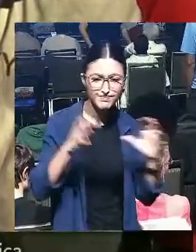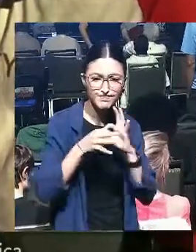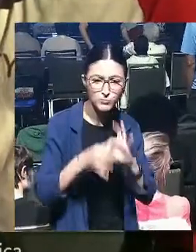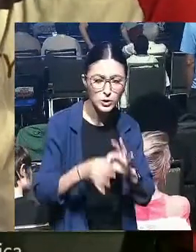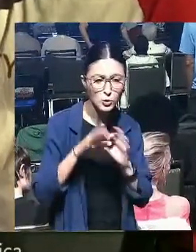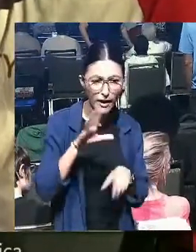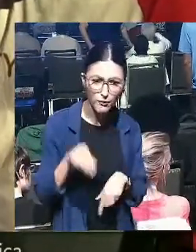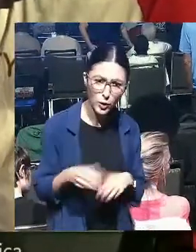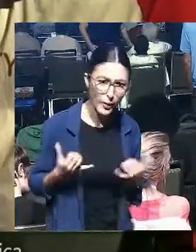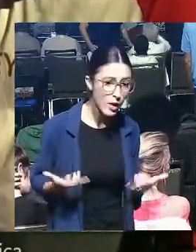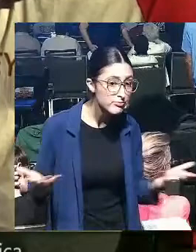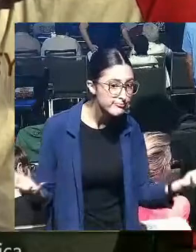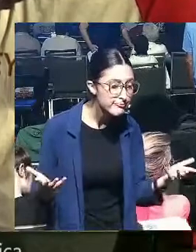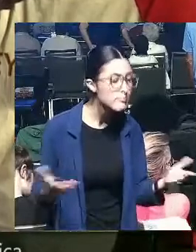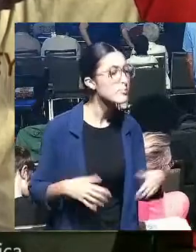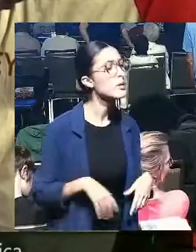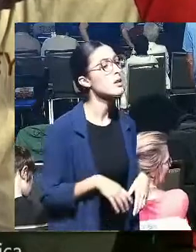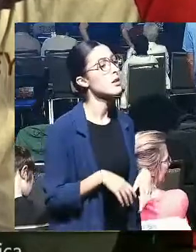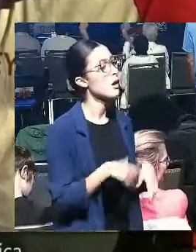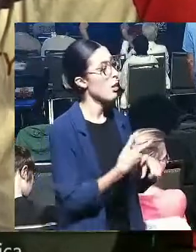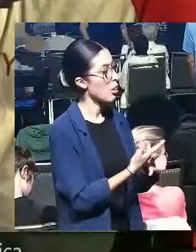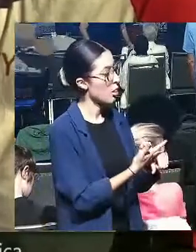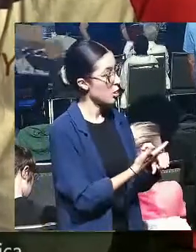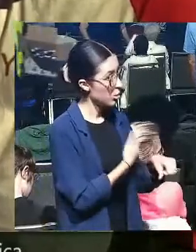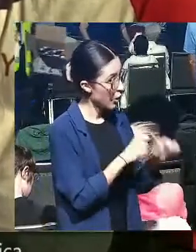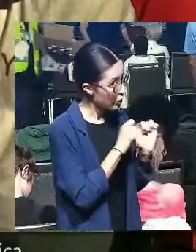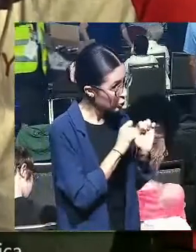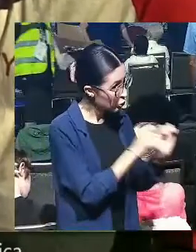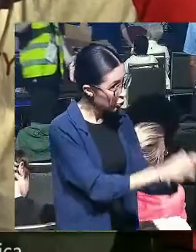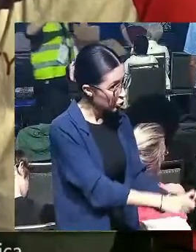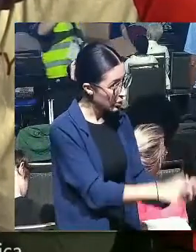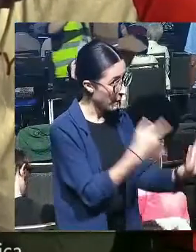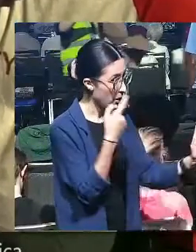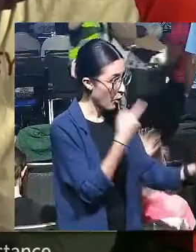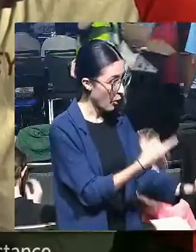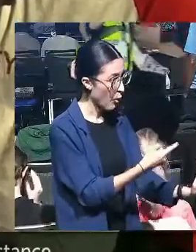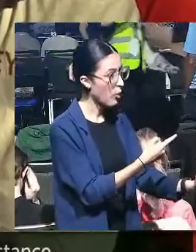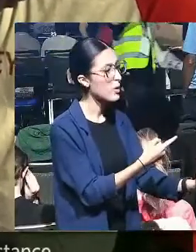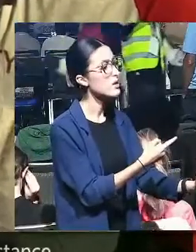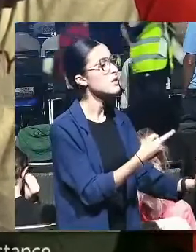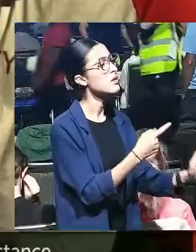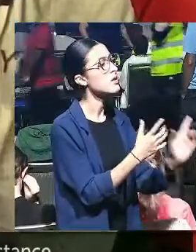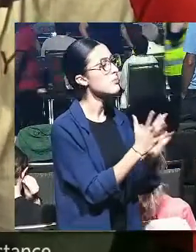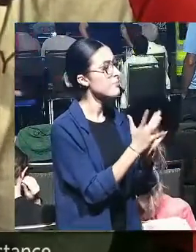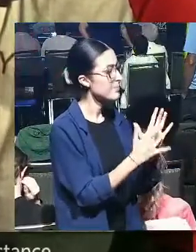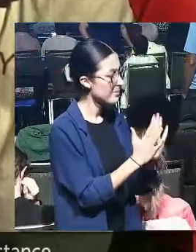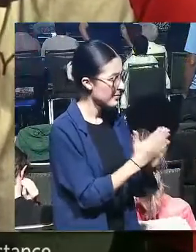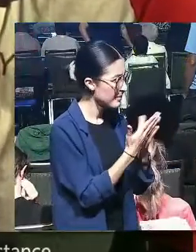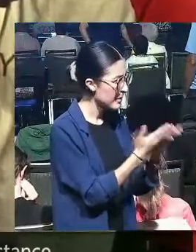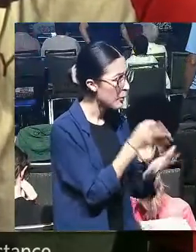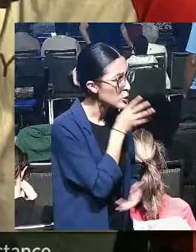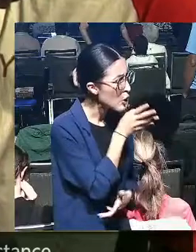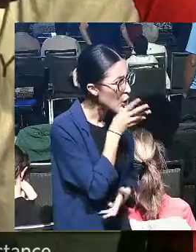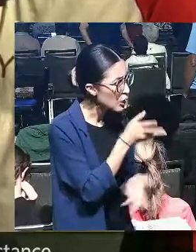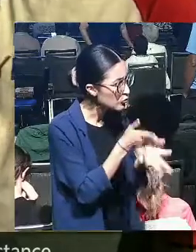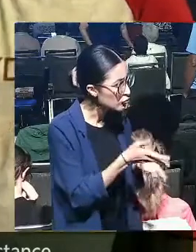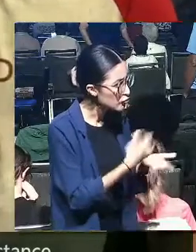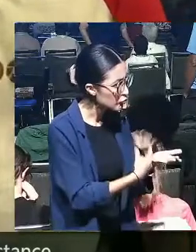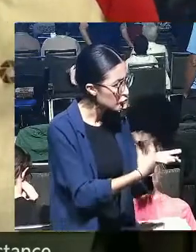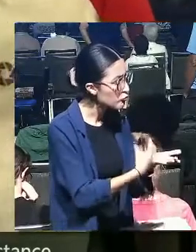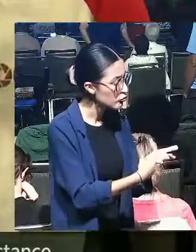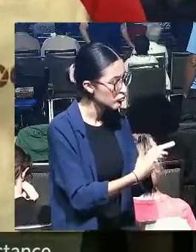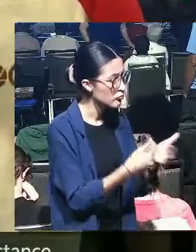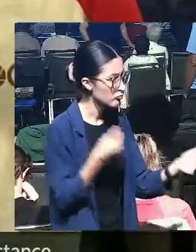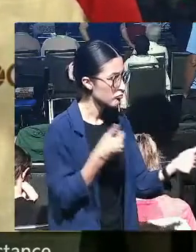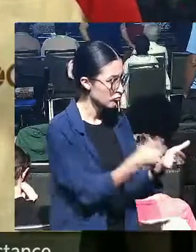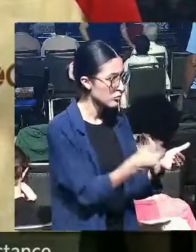our long-term goal is a Bible talk within walking distance of every African. So that's our dream and our lifetime ambition. And